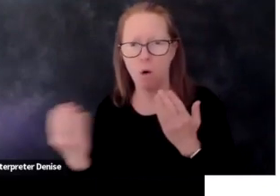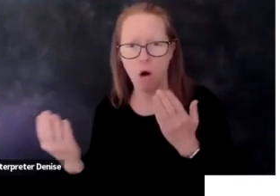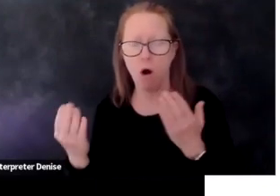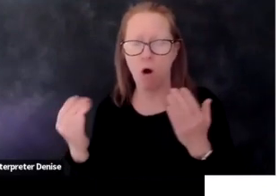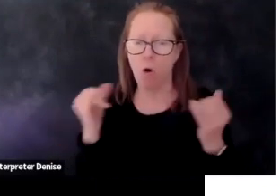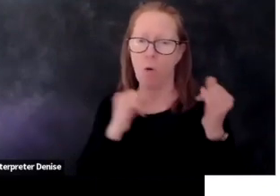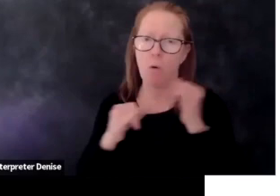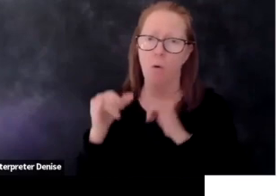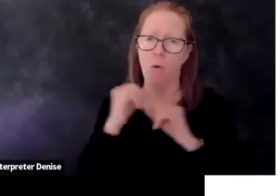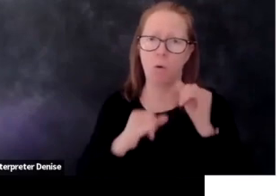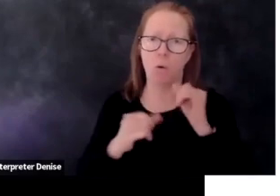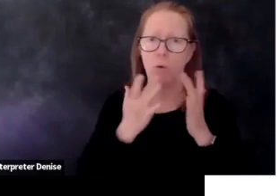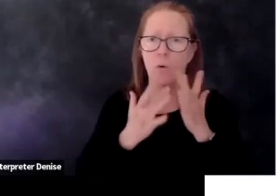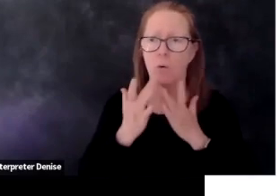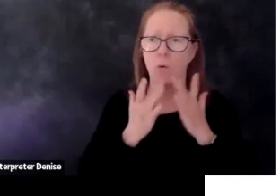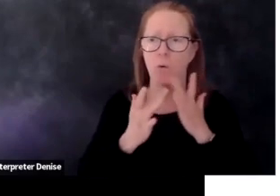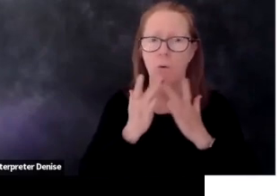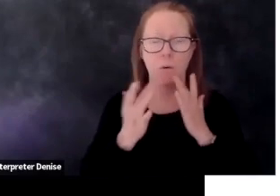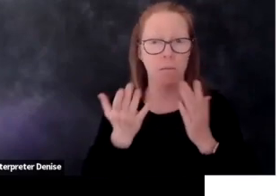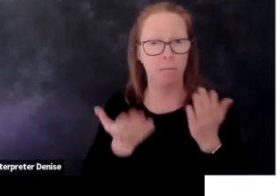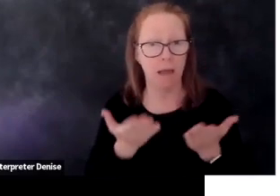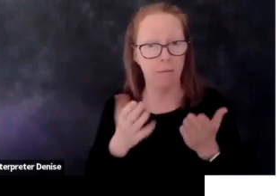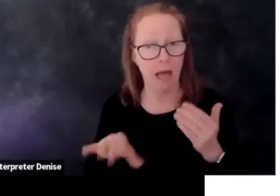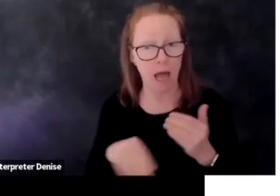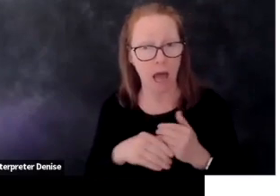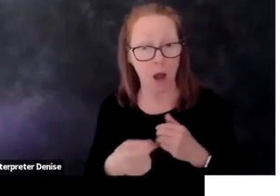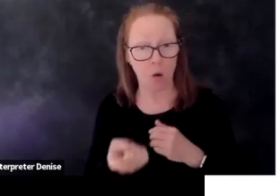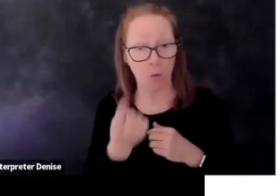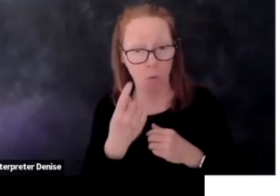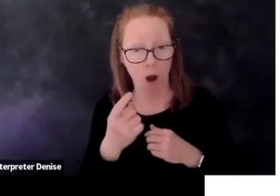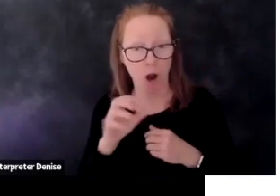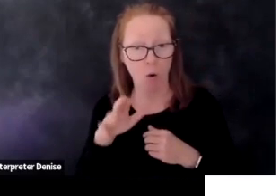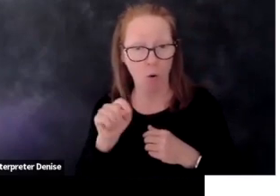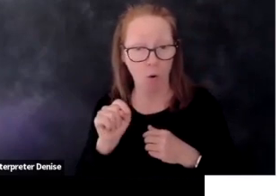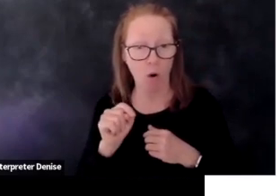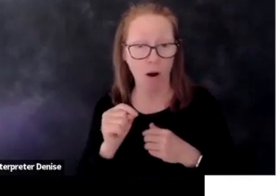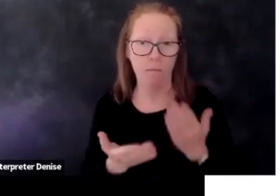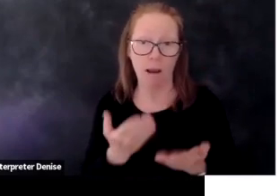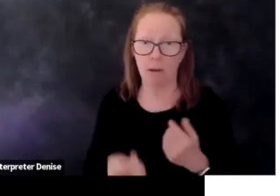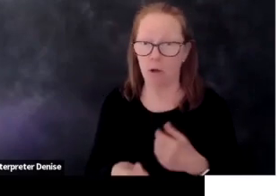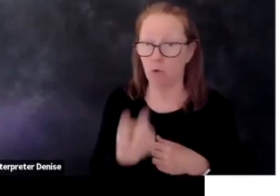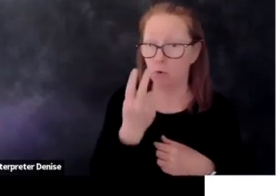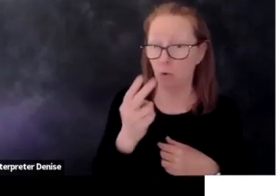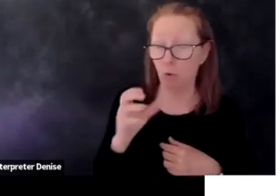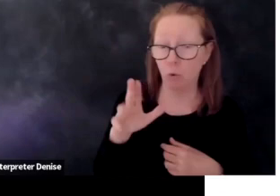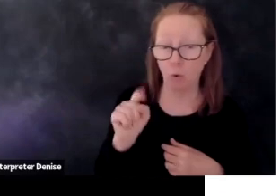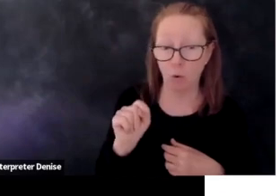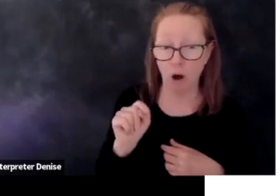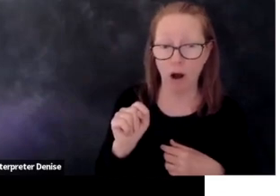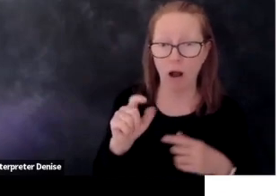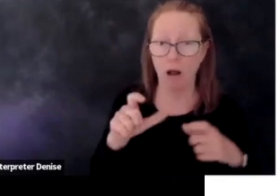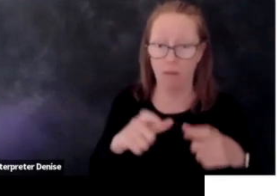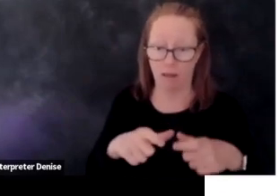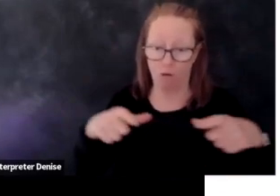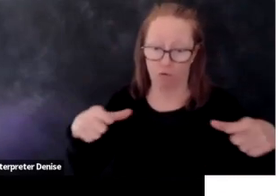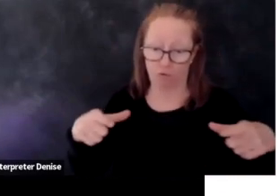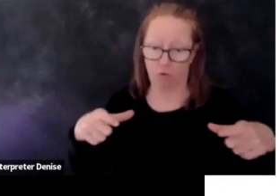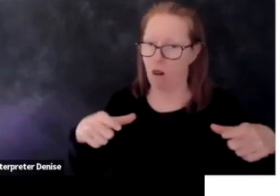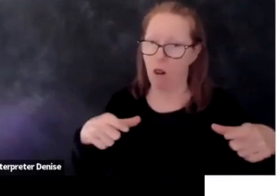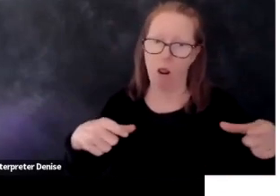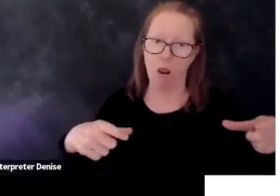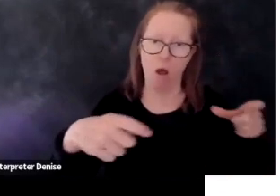is adding maybe one court, maybe two. This version shows two, where the courts go the long way. We're